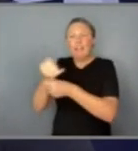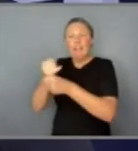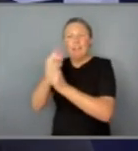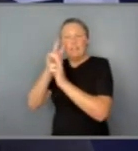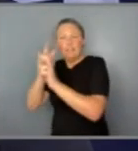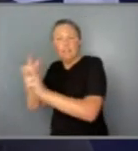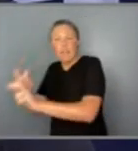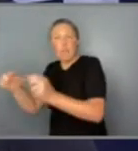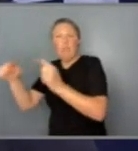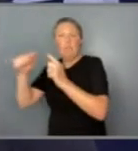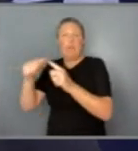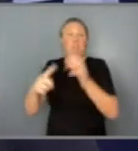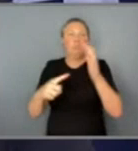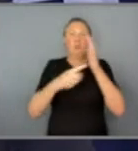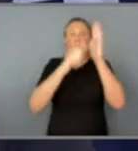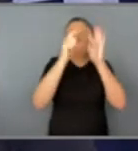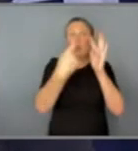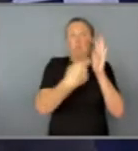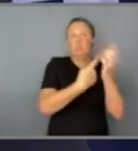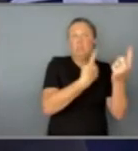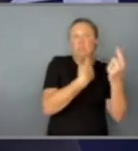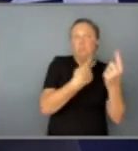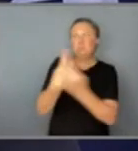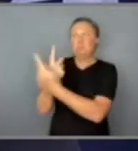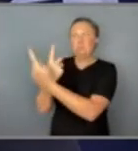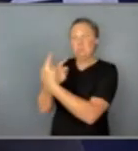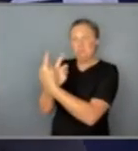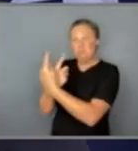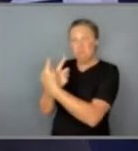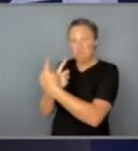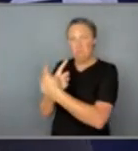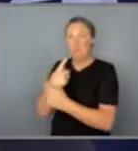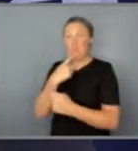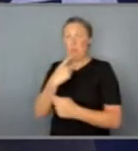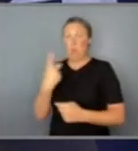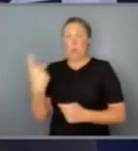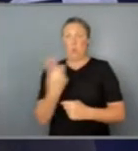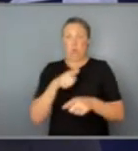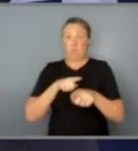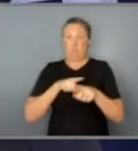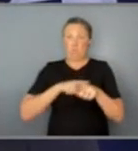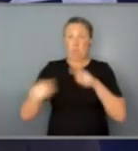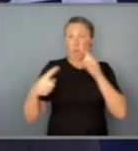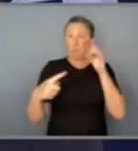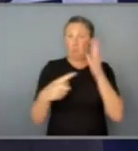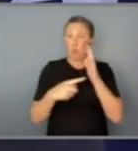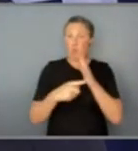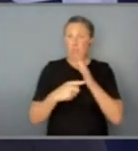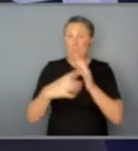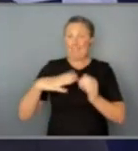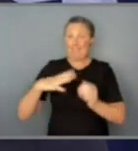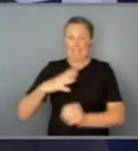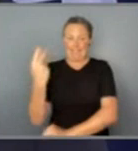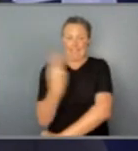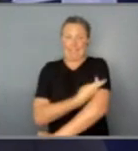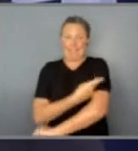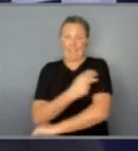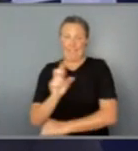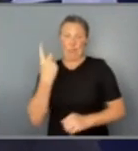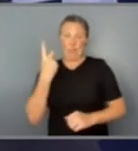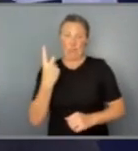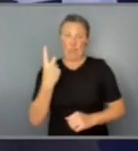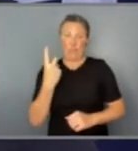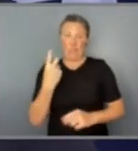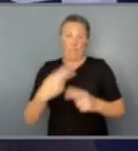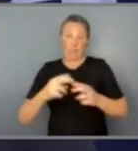but particularly ATAGI, on where the prioritisation for boosters needs to continue to go. There's obviously needs